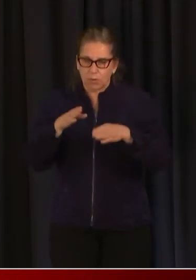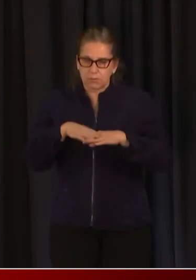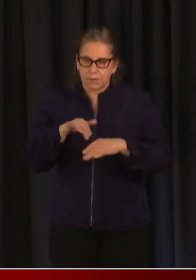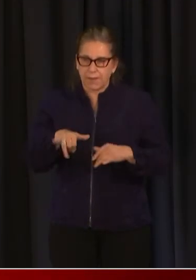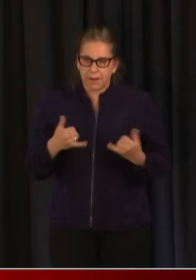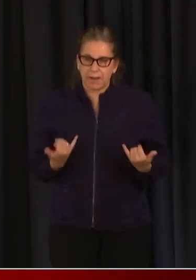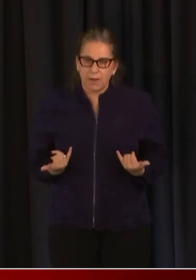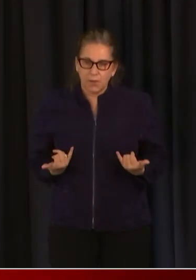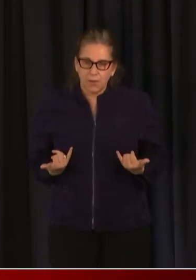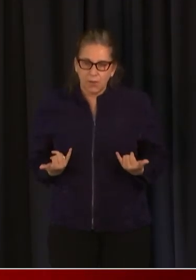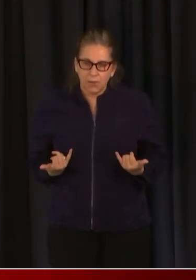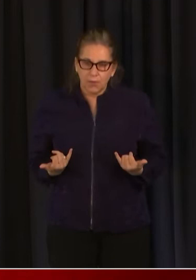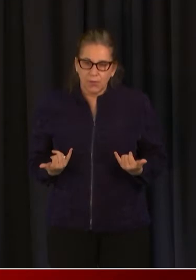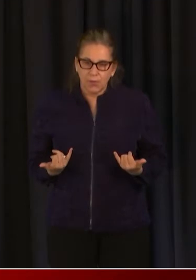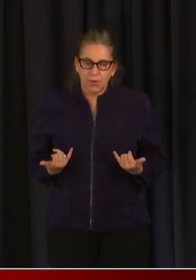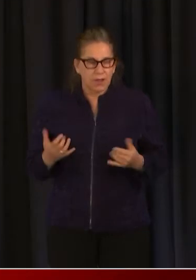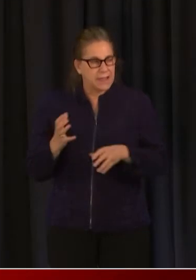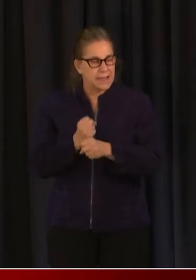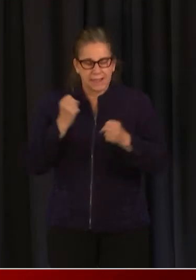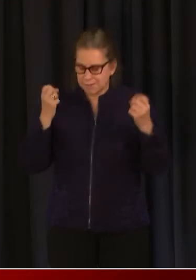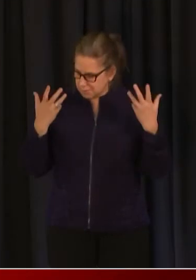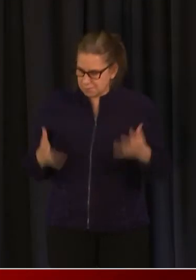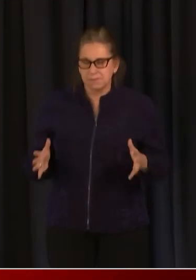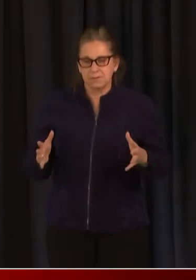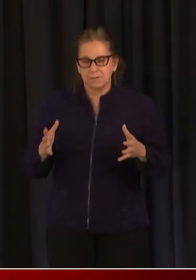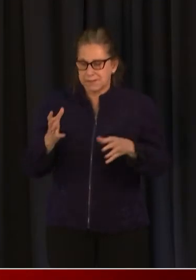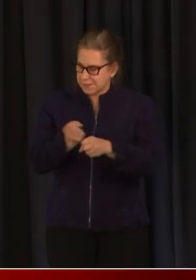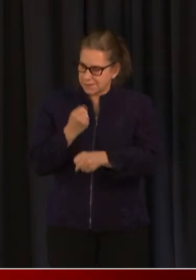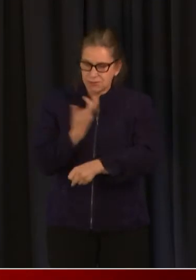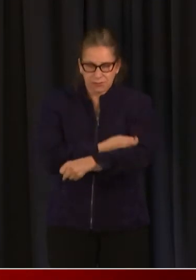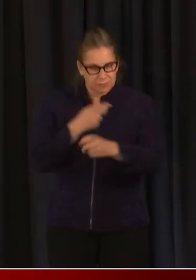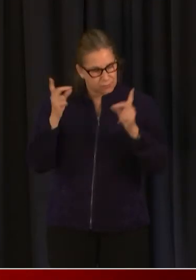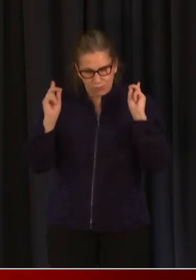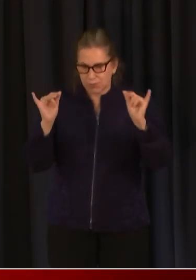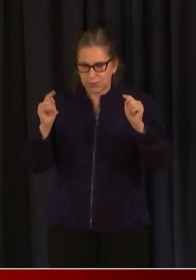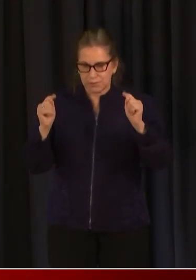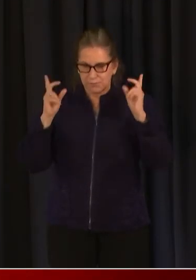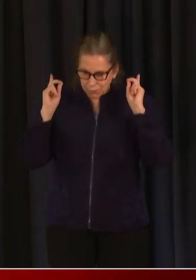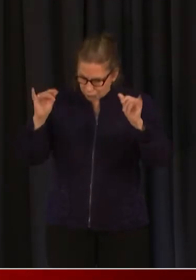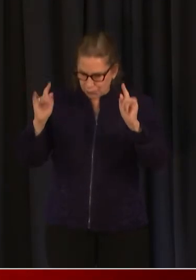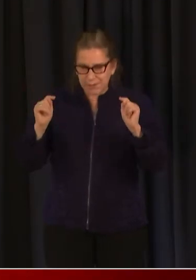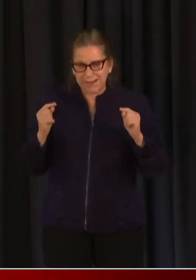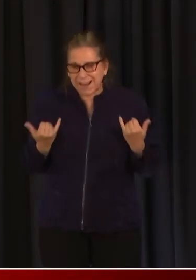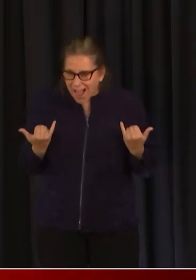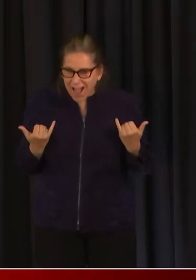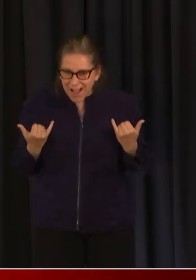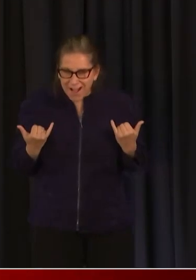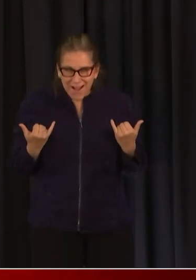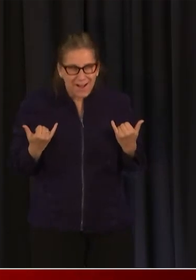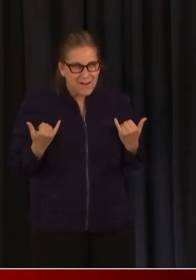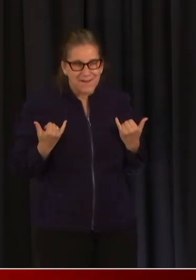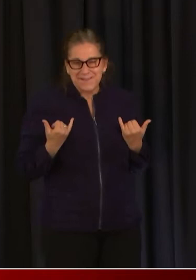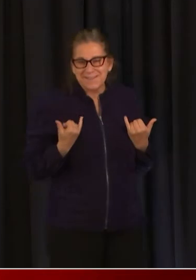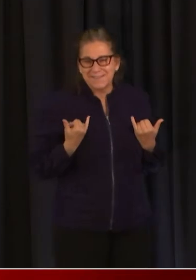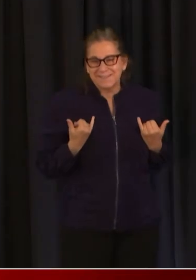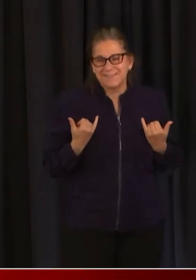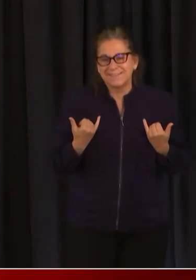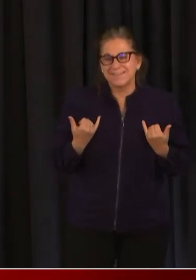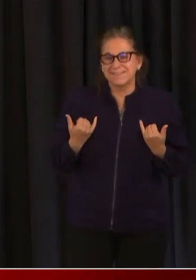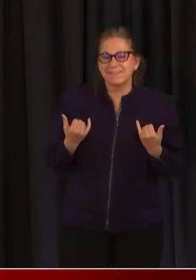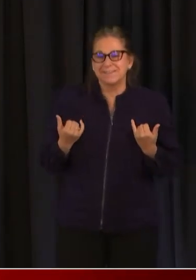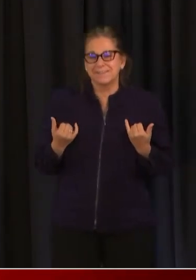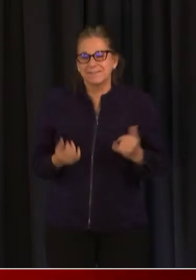focused on getting that done. And to answer your question, I think that we can expect